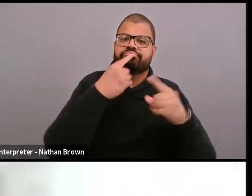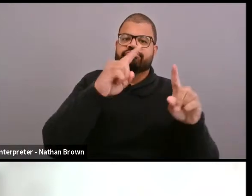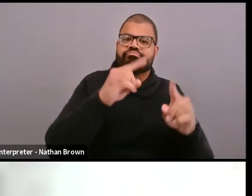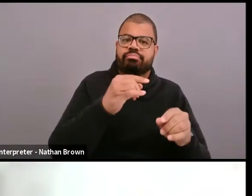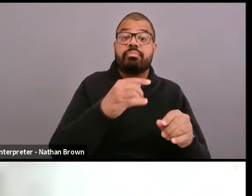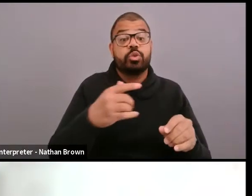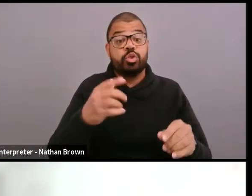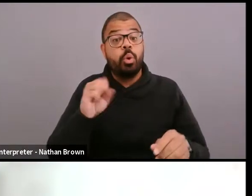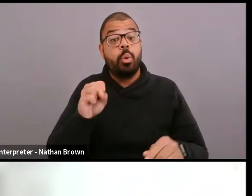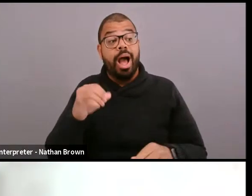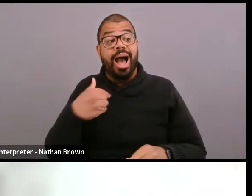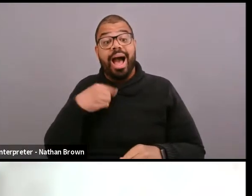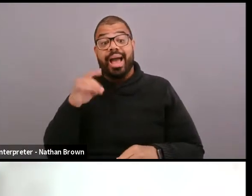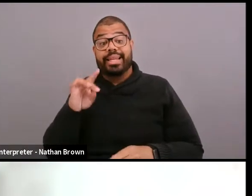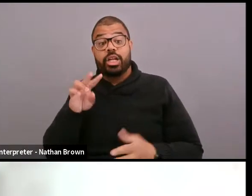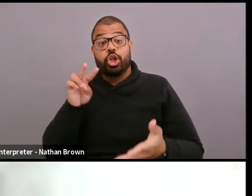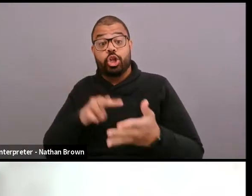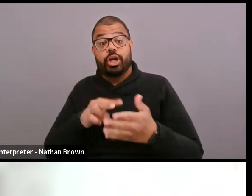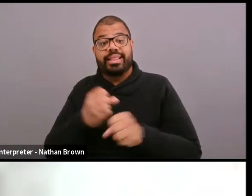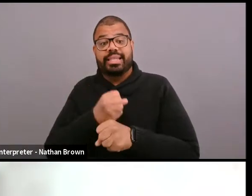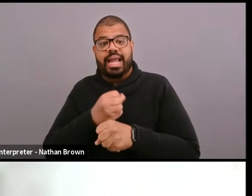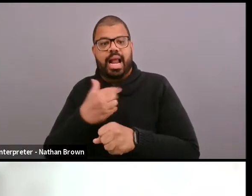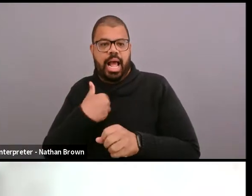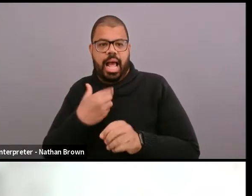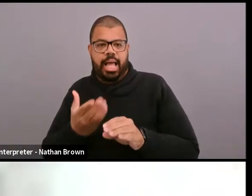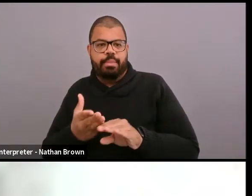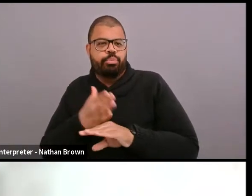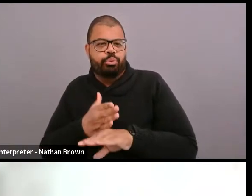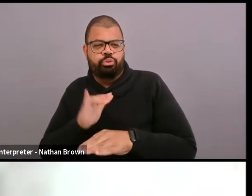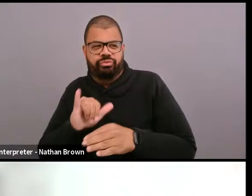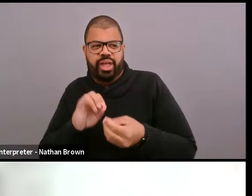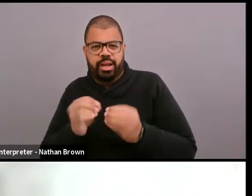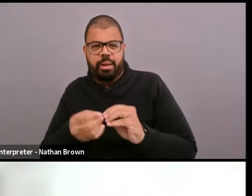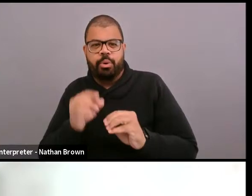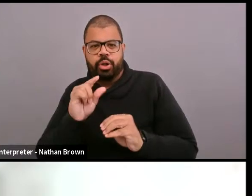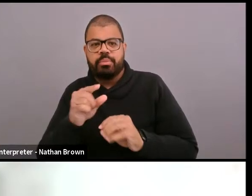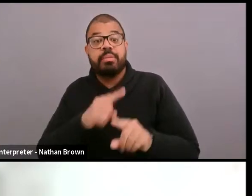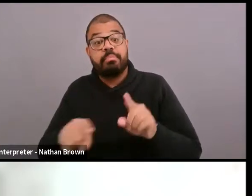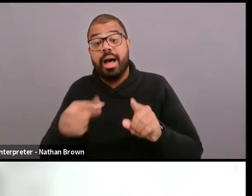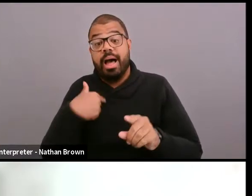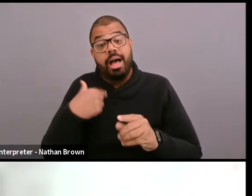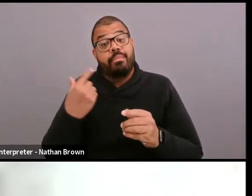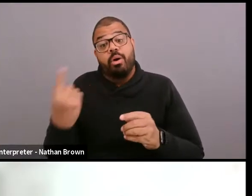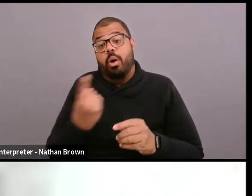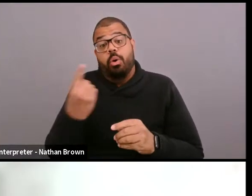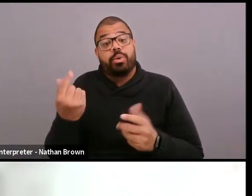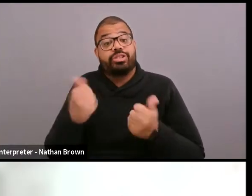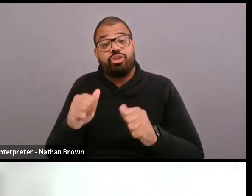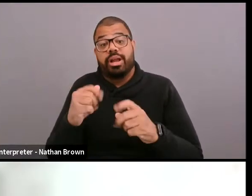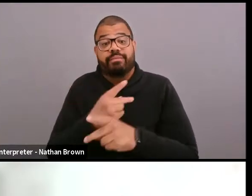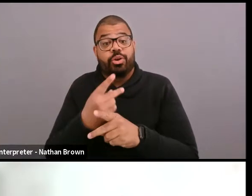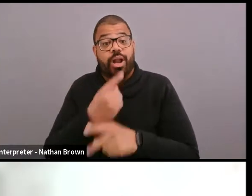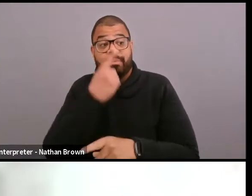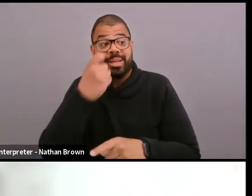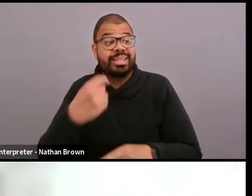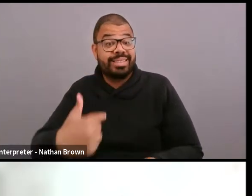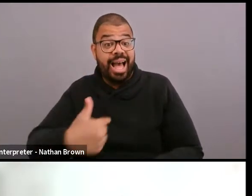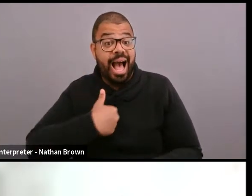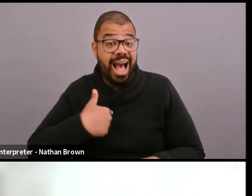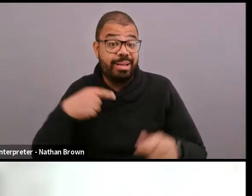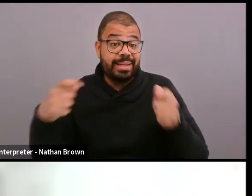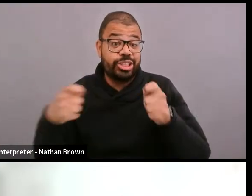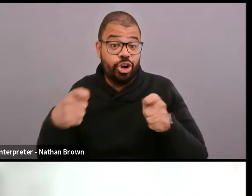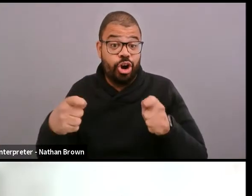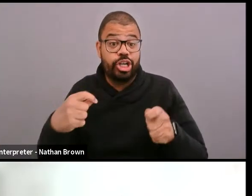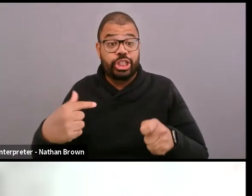data and there was a slight increase, but I'm always trying to figure out ways that I'm trying to improve, because I'm in charge. That's my domain and my locus